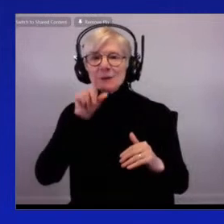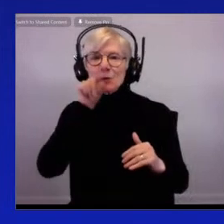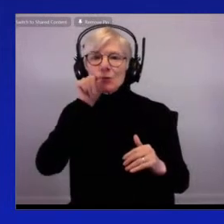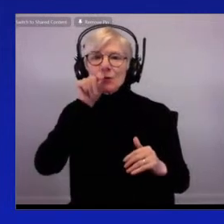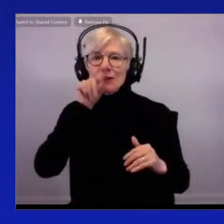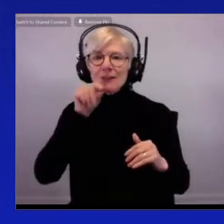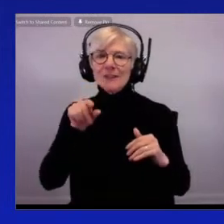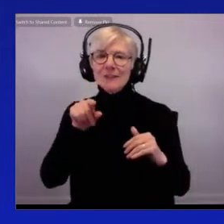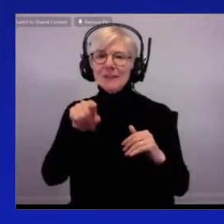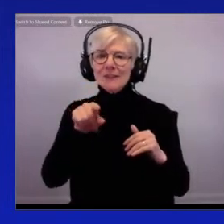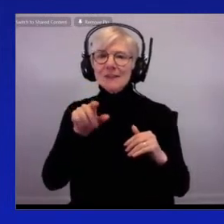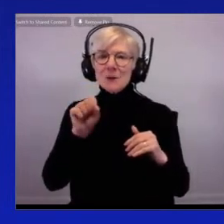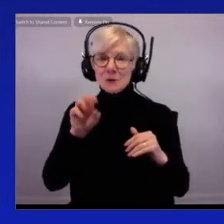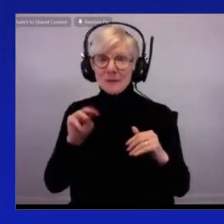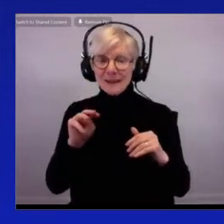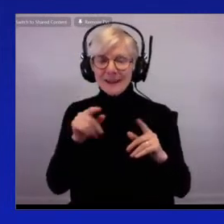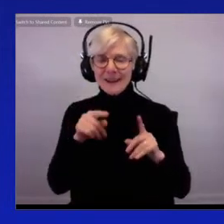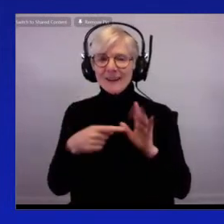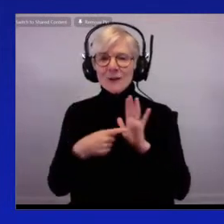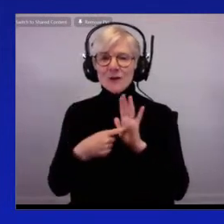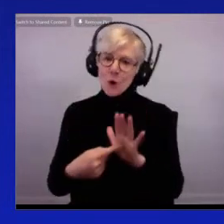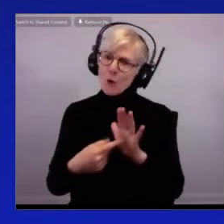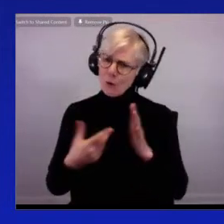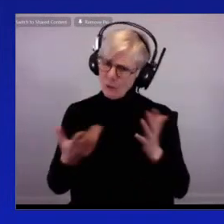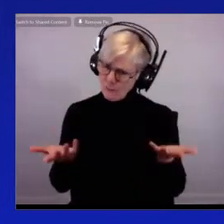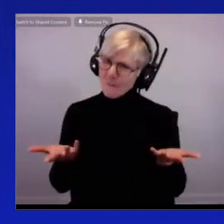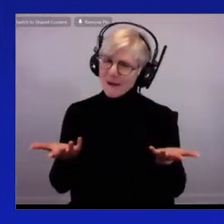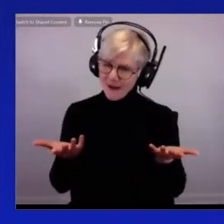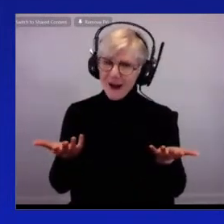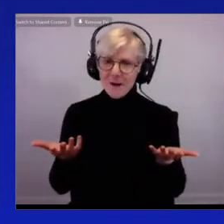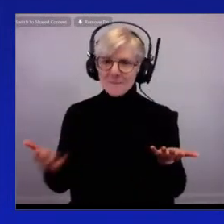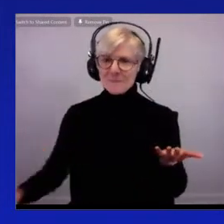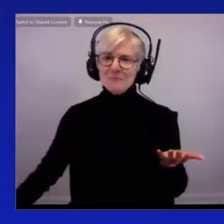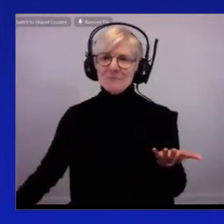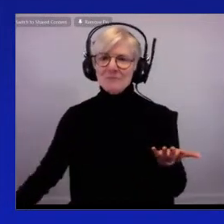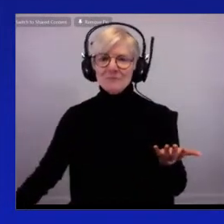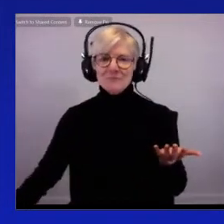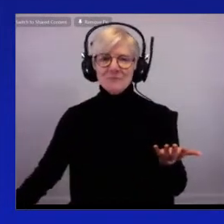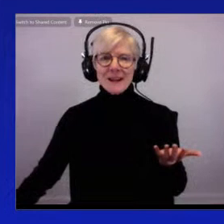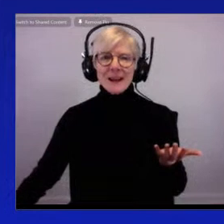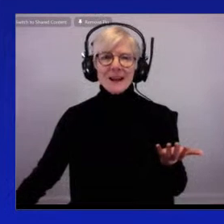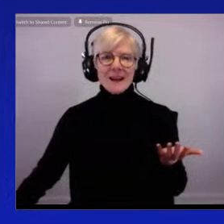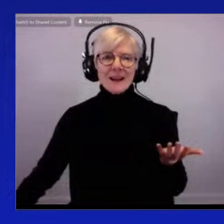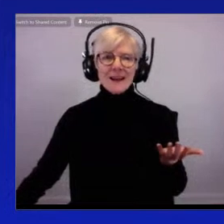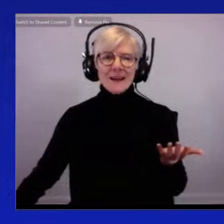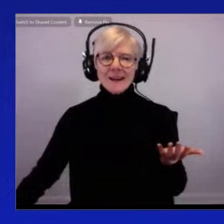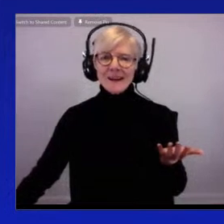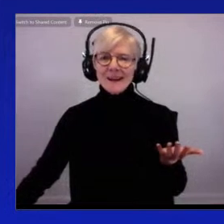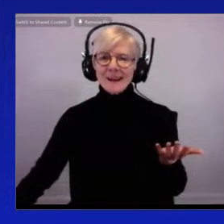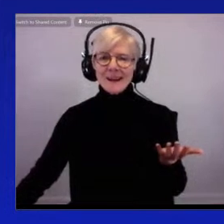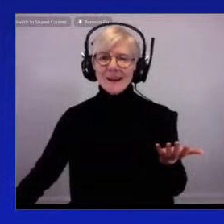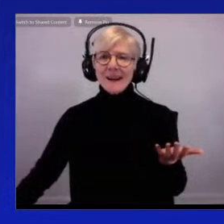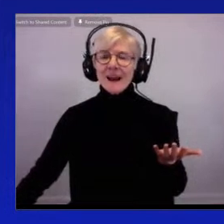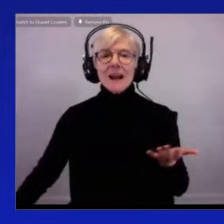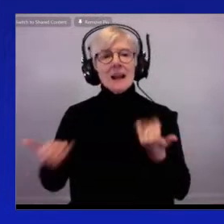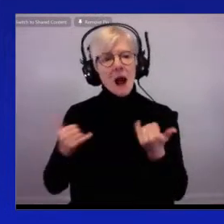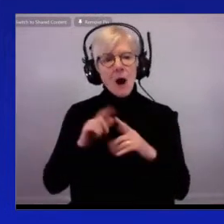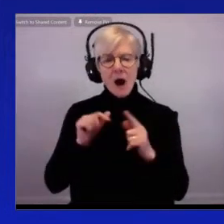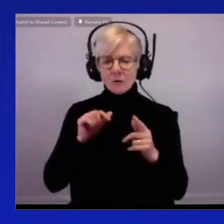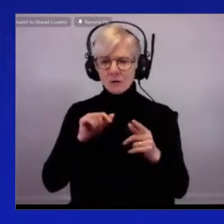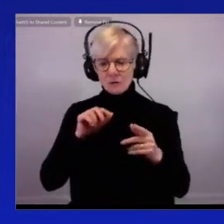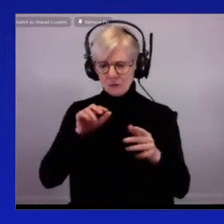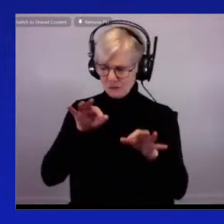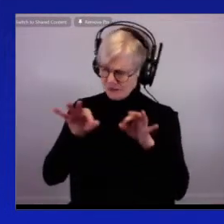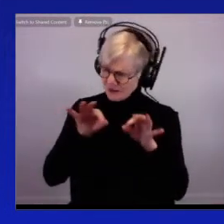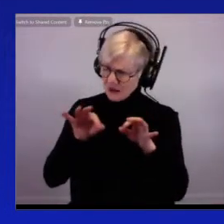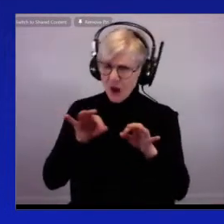example, is showing us there's research now about how to combat misinformation, and it is to call